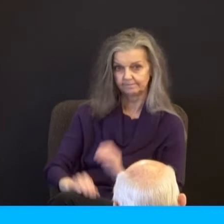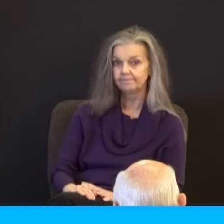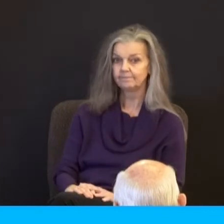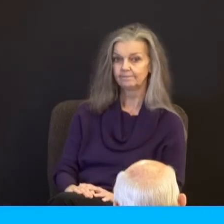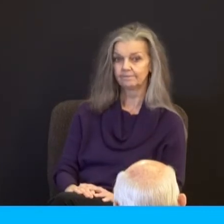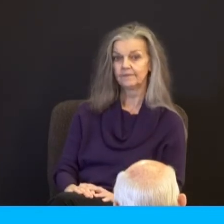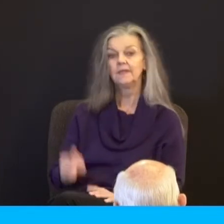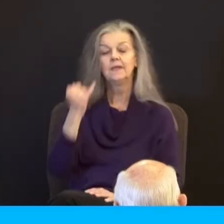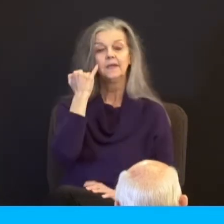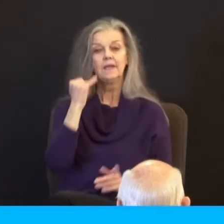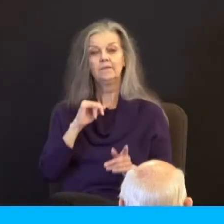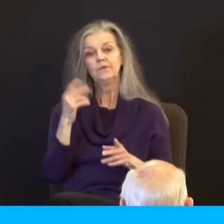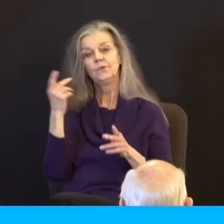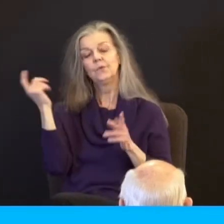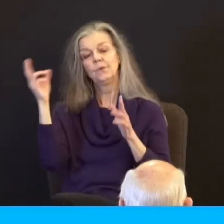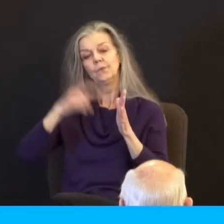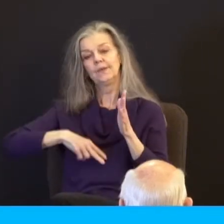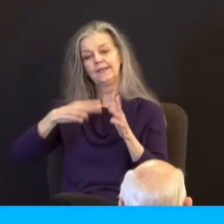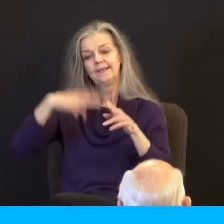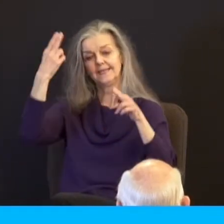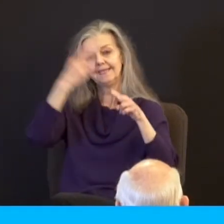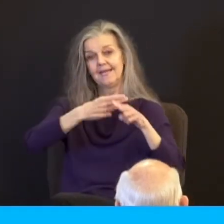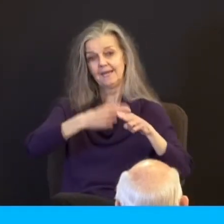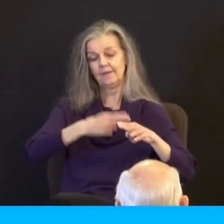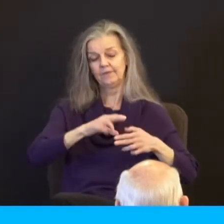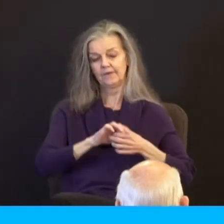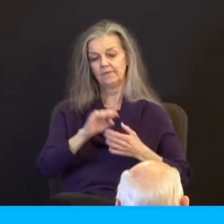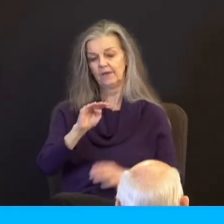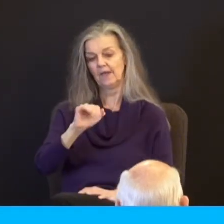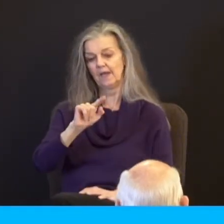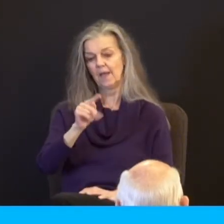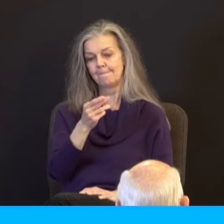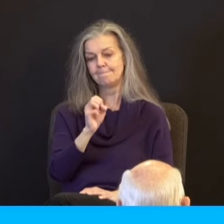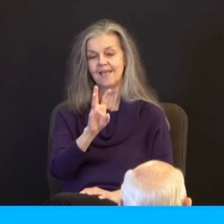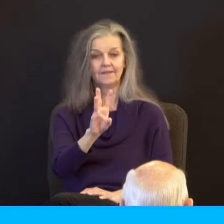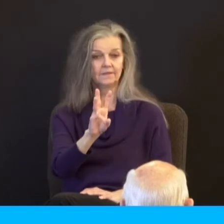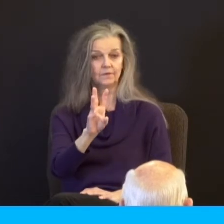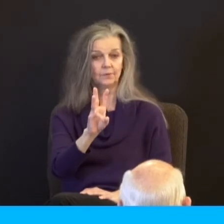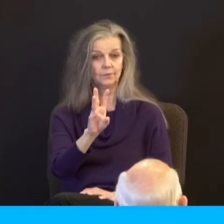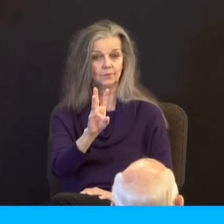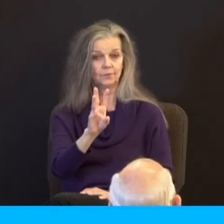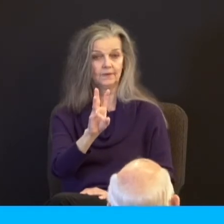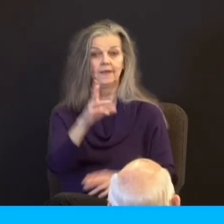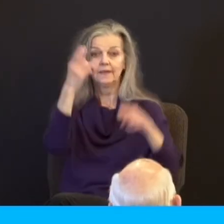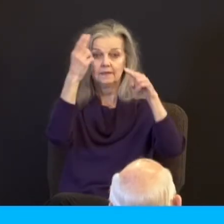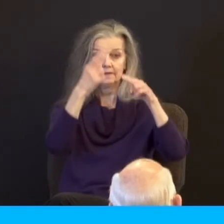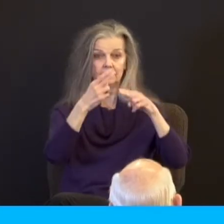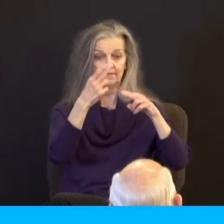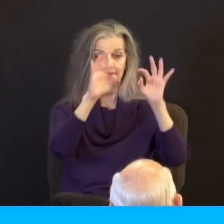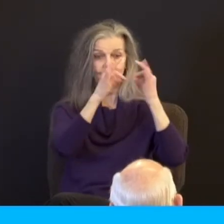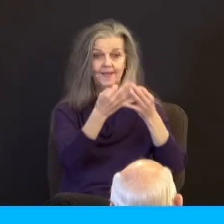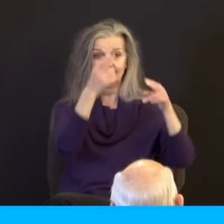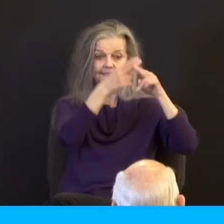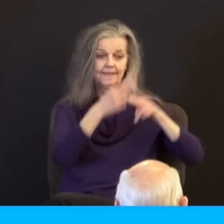If you go to the genealogy of Matthew, where are all these names in? I'll tell you why. The genealogy of Matthew takes